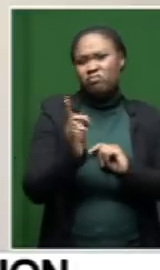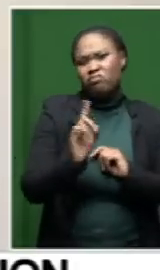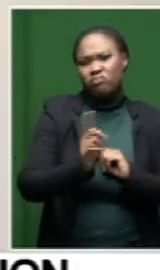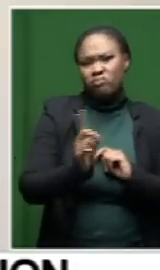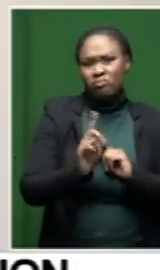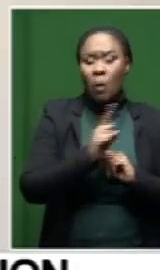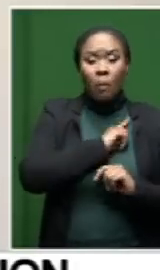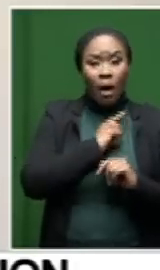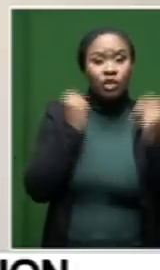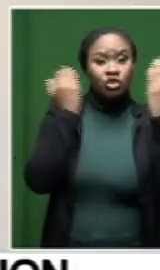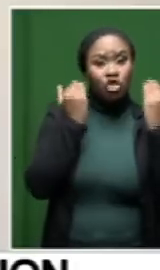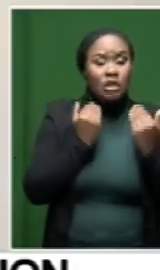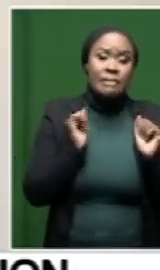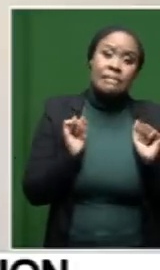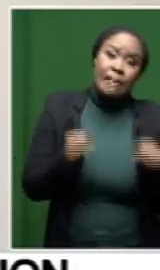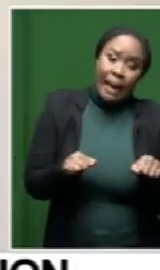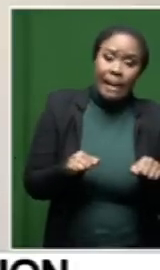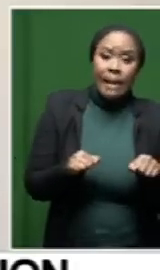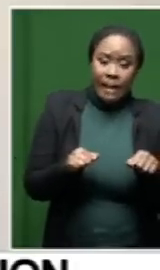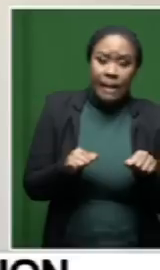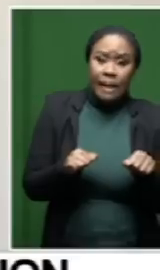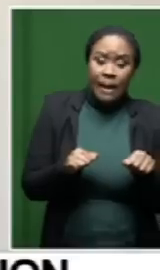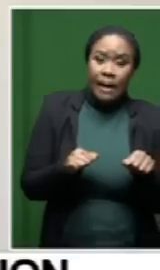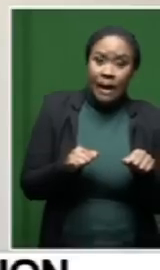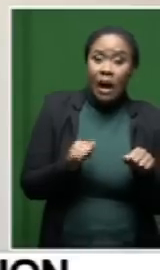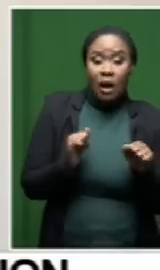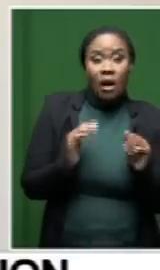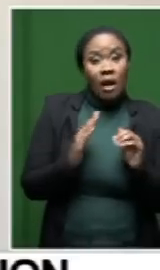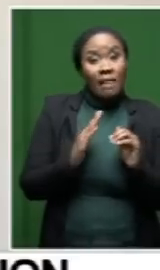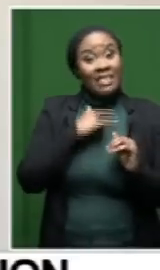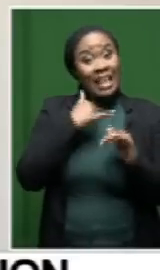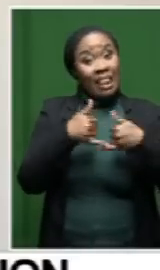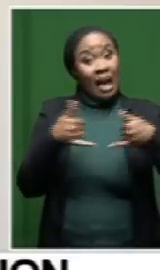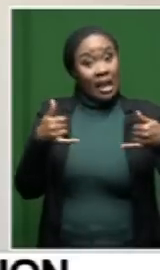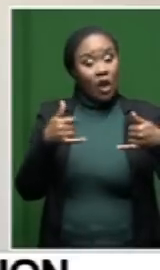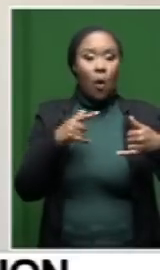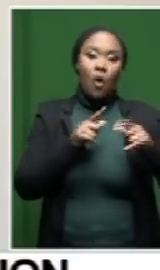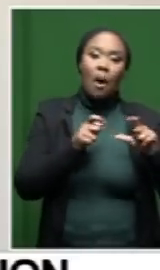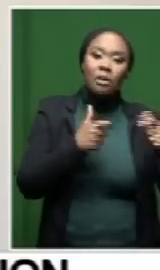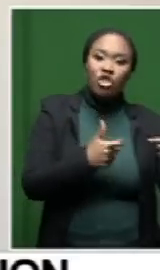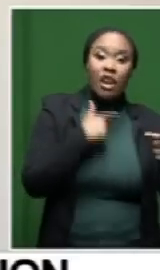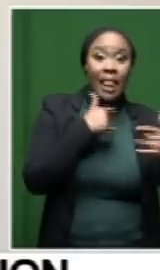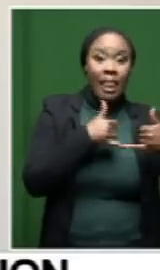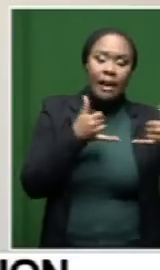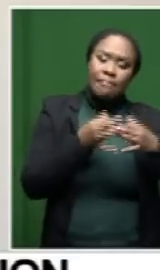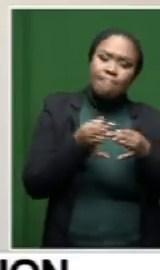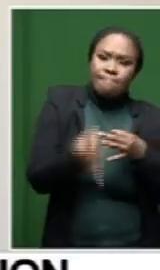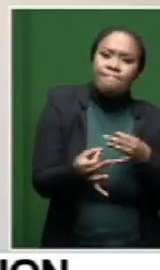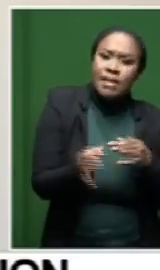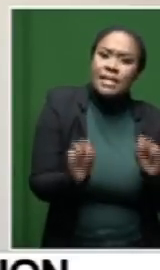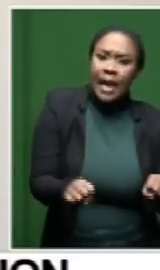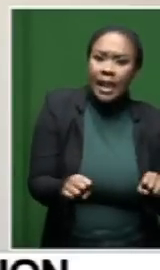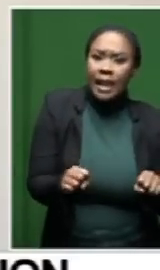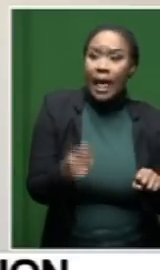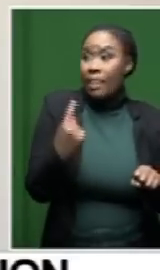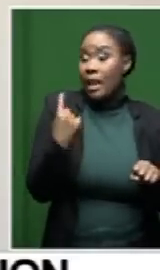because a judge can extend the lifespan of the commission and amend the